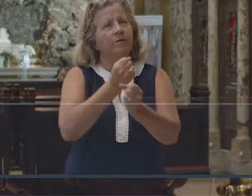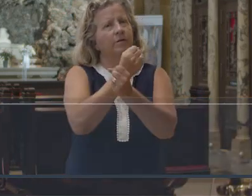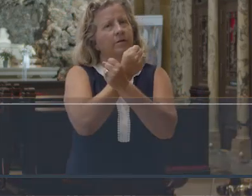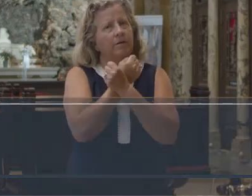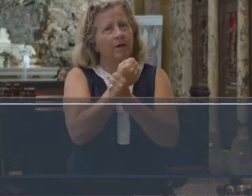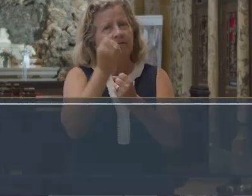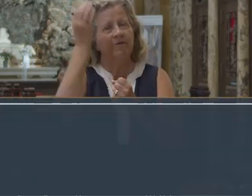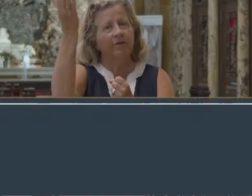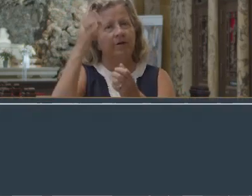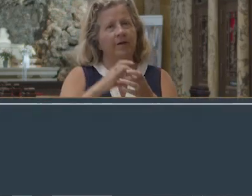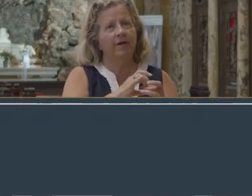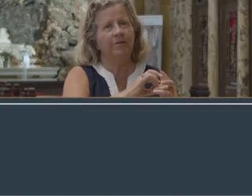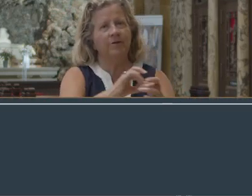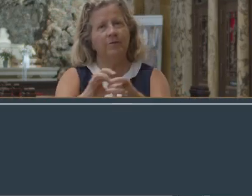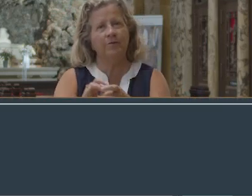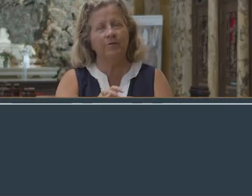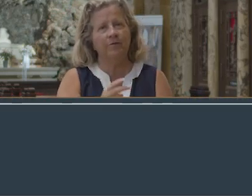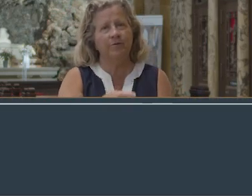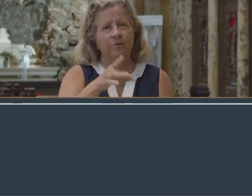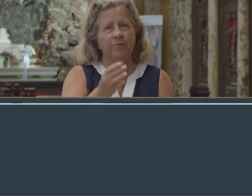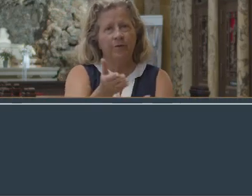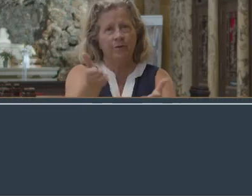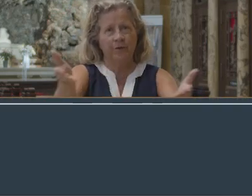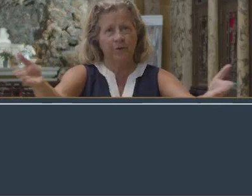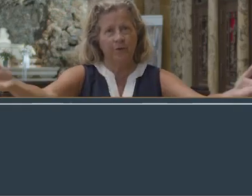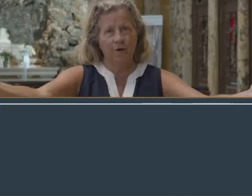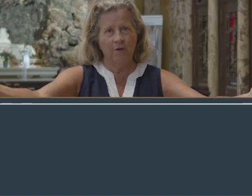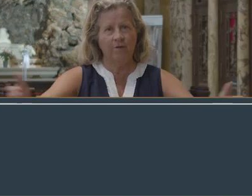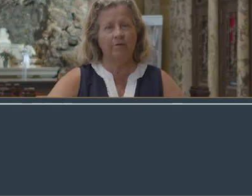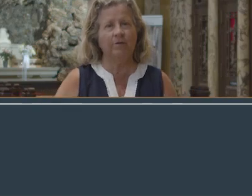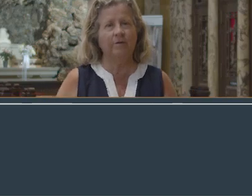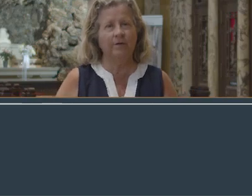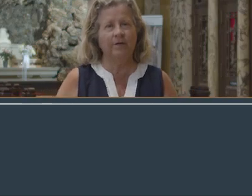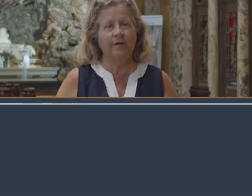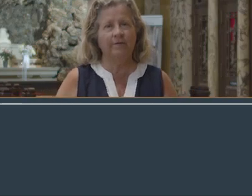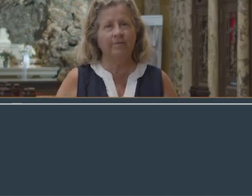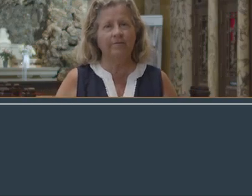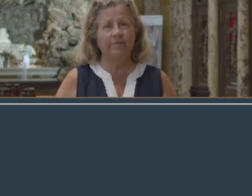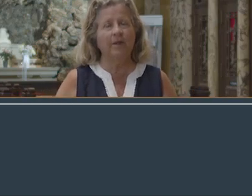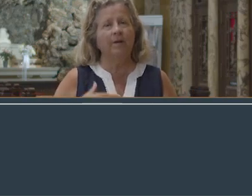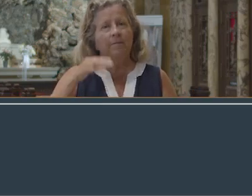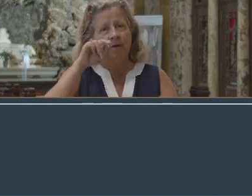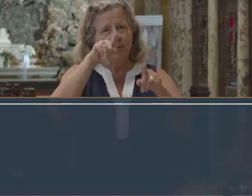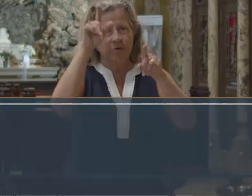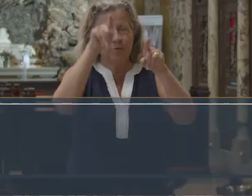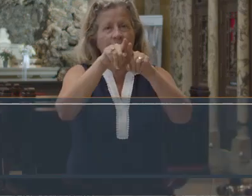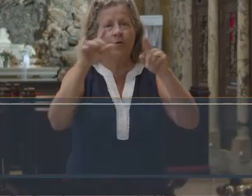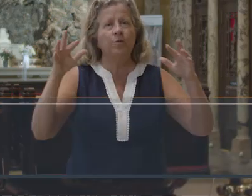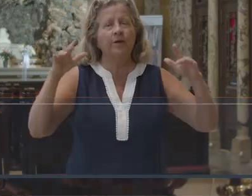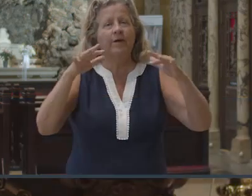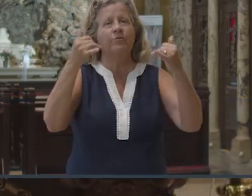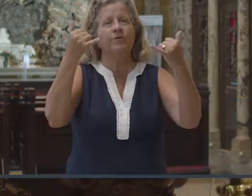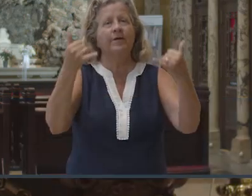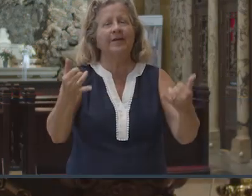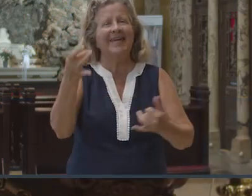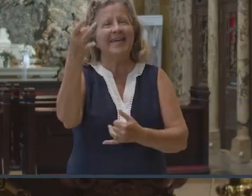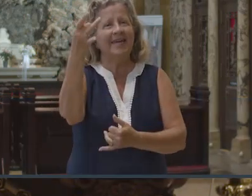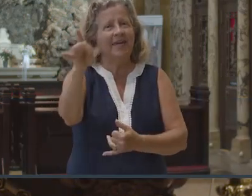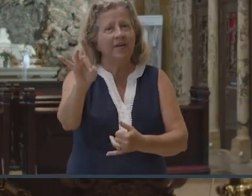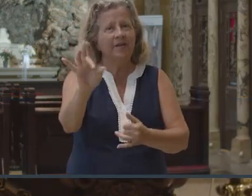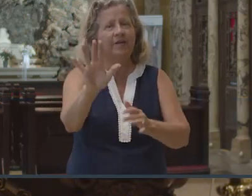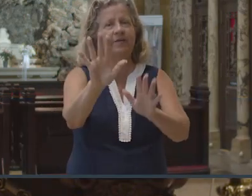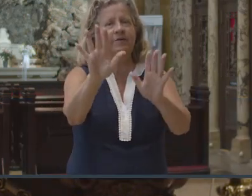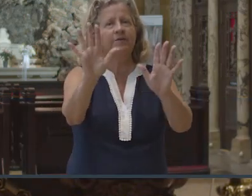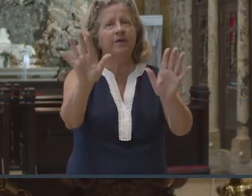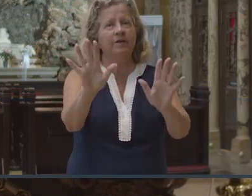the communion of the Holy Spirit be with you all. And with your spirit. My sisters and brothers, we gather now on this 18th Sunday in